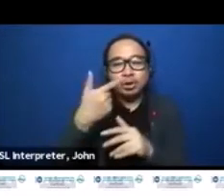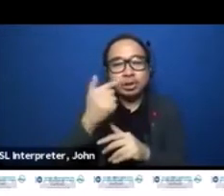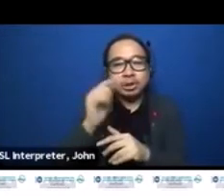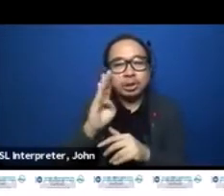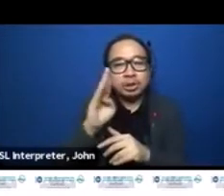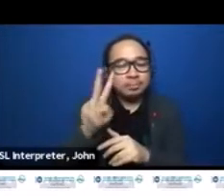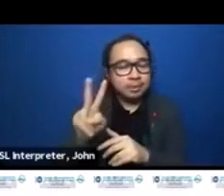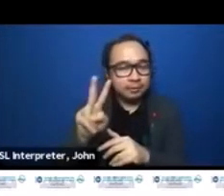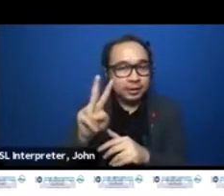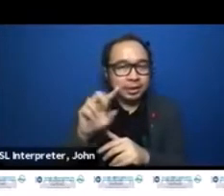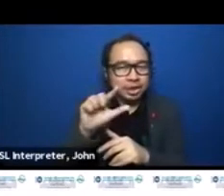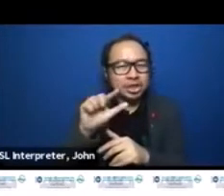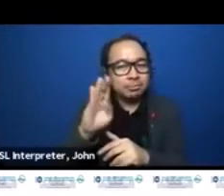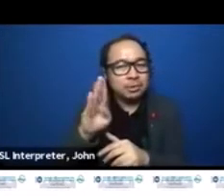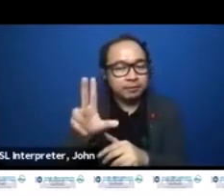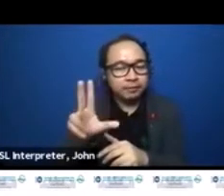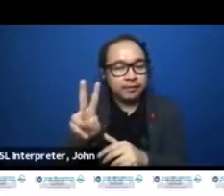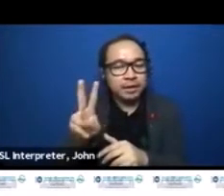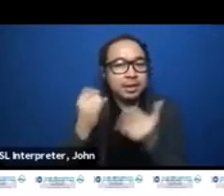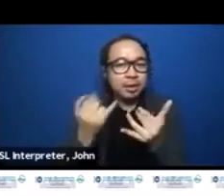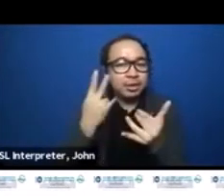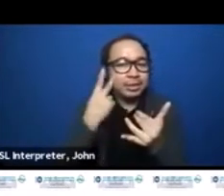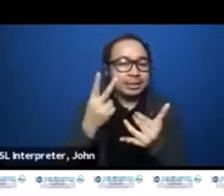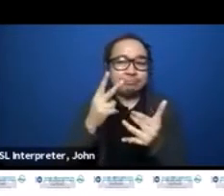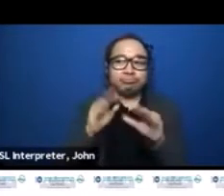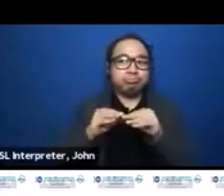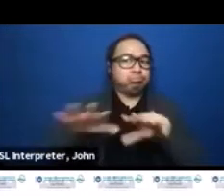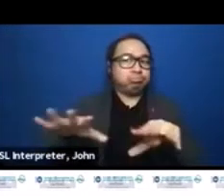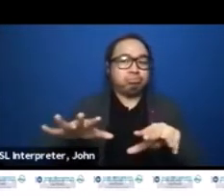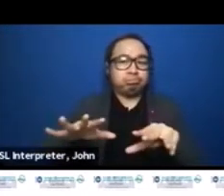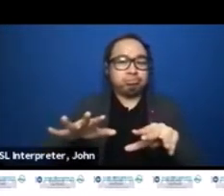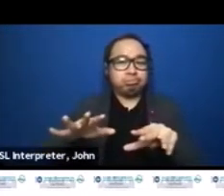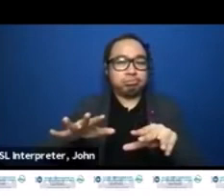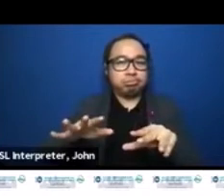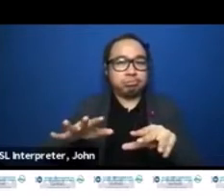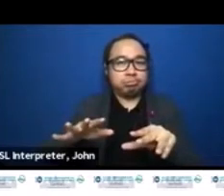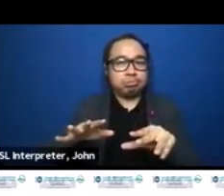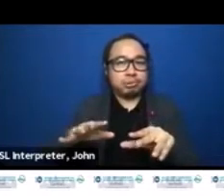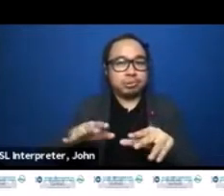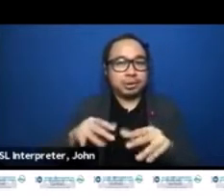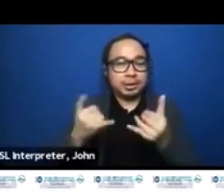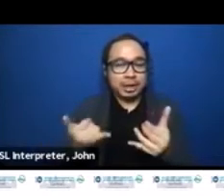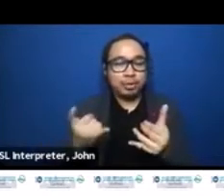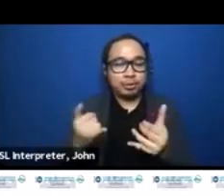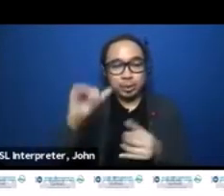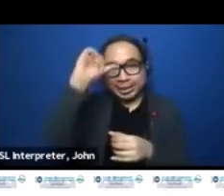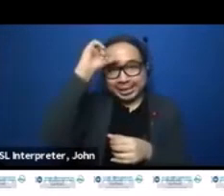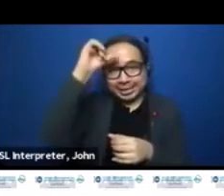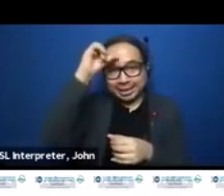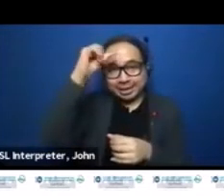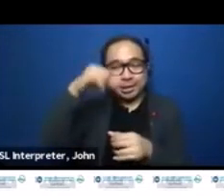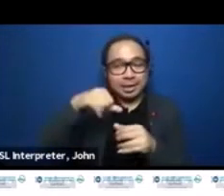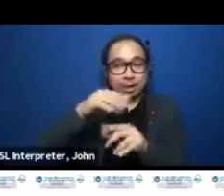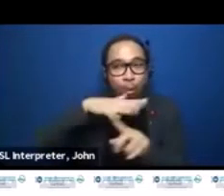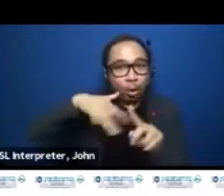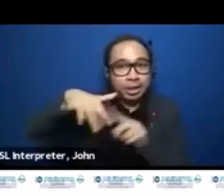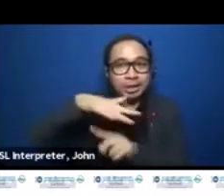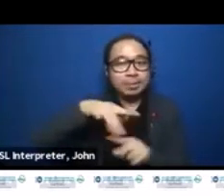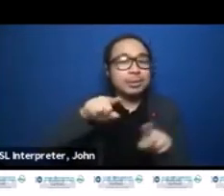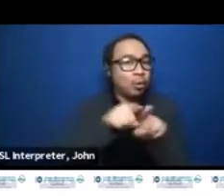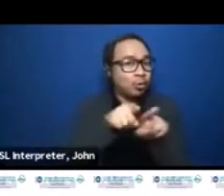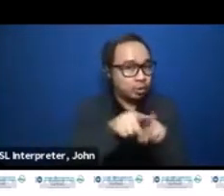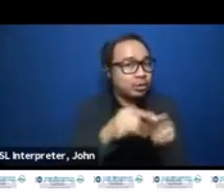became very popular in the Indian, Northern Indian context recently in a case, but it's a very old conversation